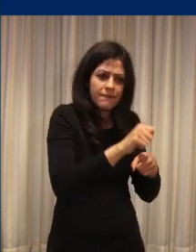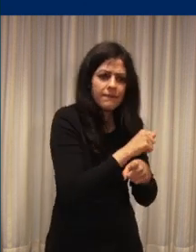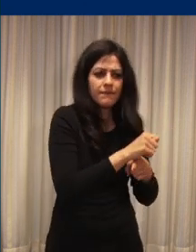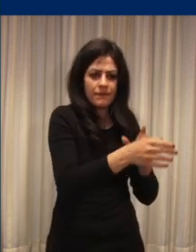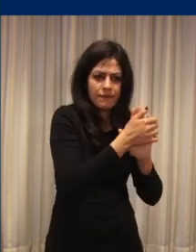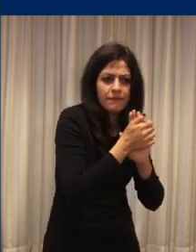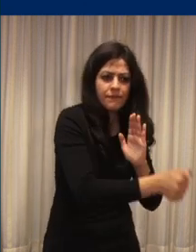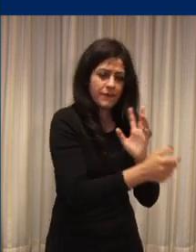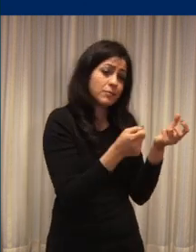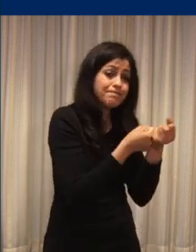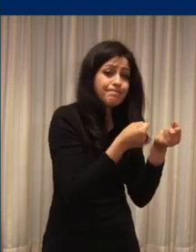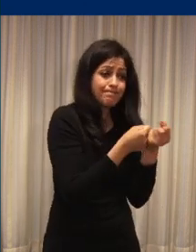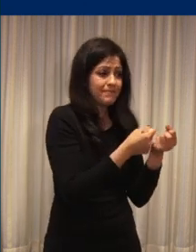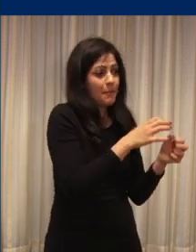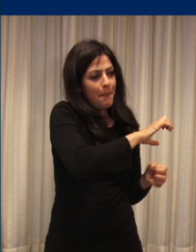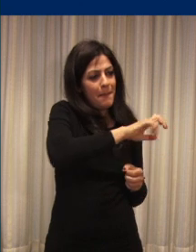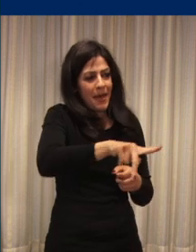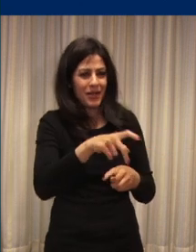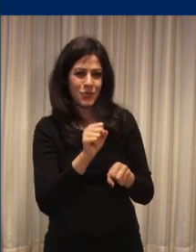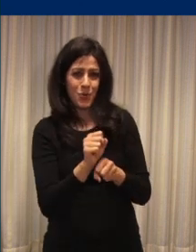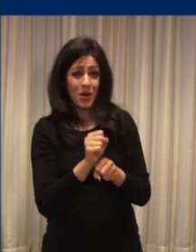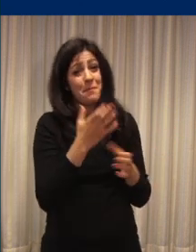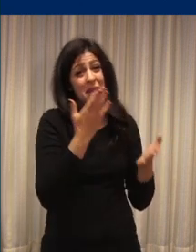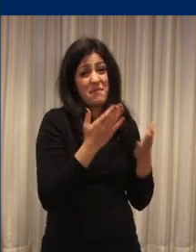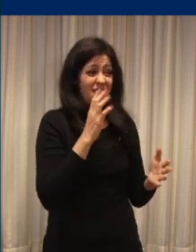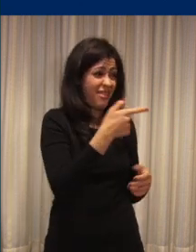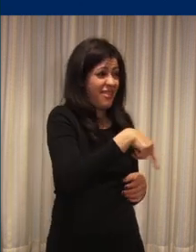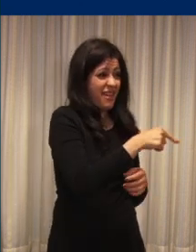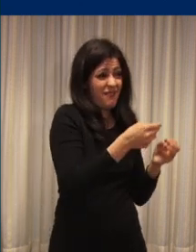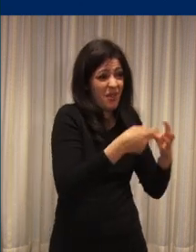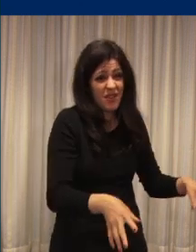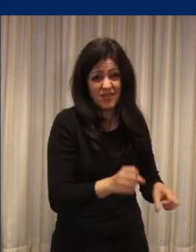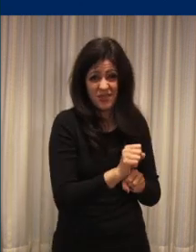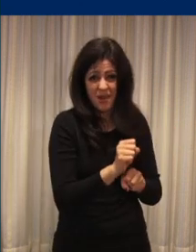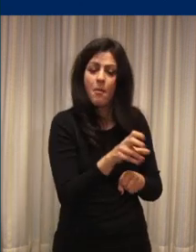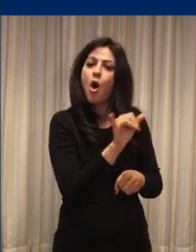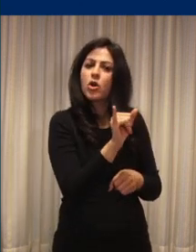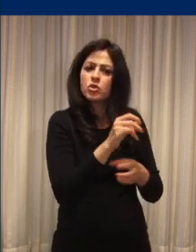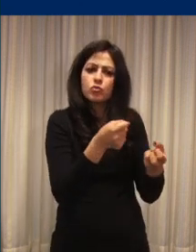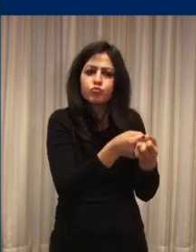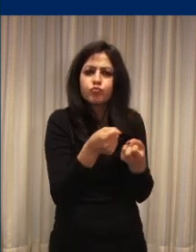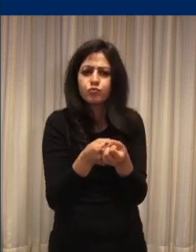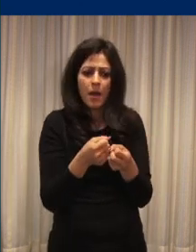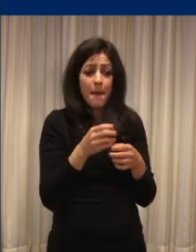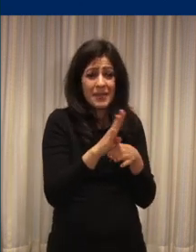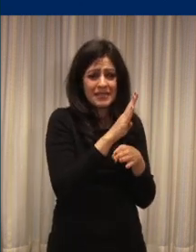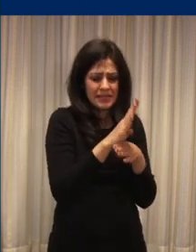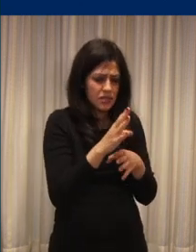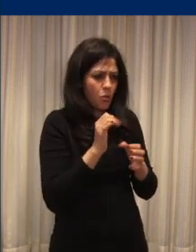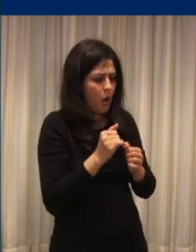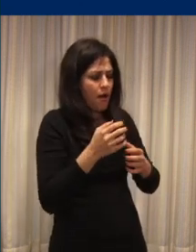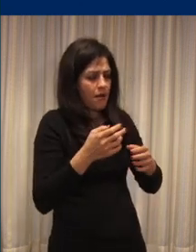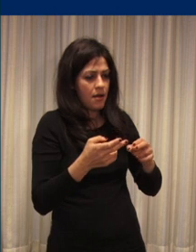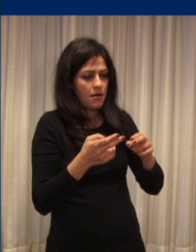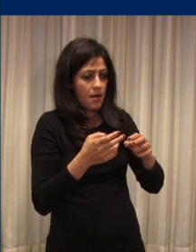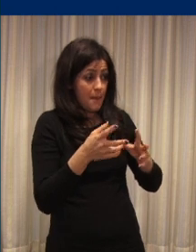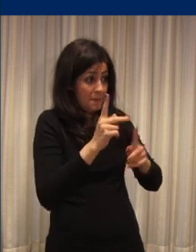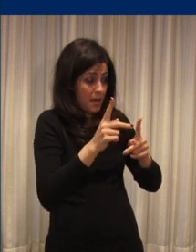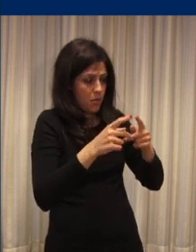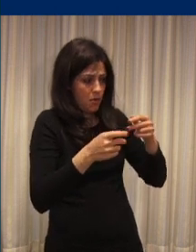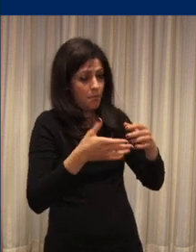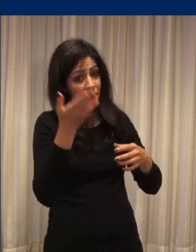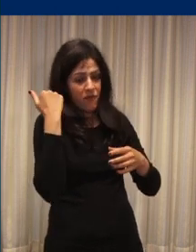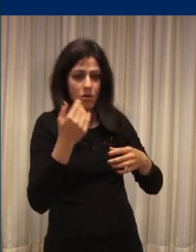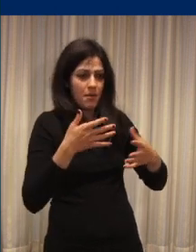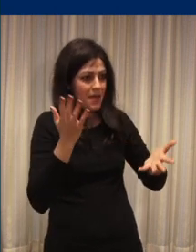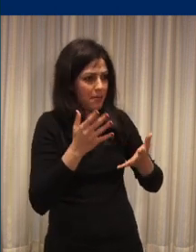support they need to get back to work if they have lost their job, and to support our businesses that are going to be looking to rebuild their workforces and